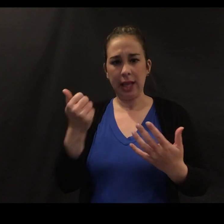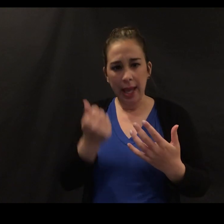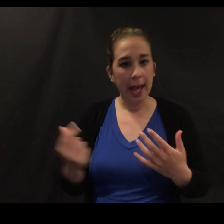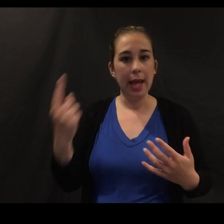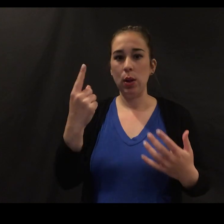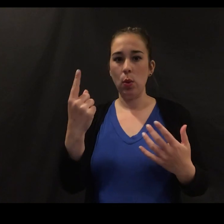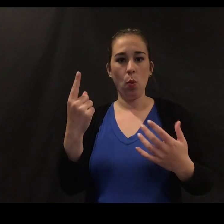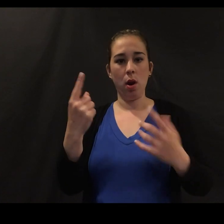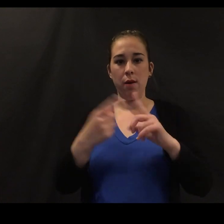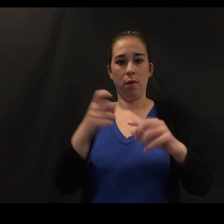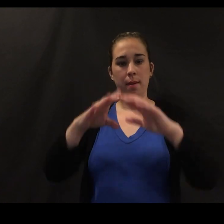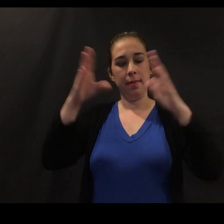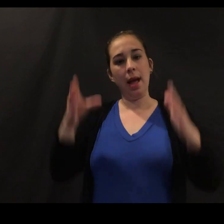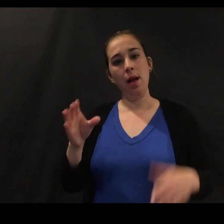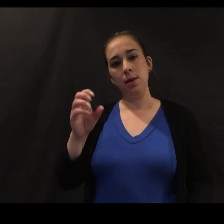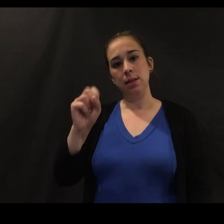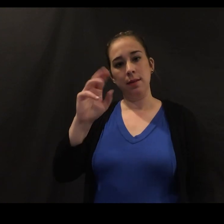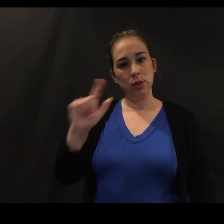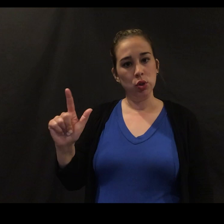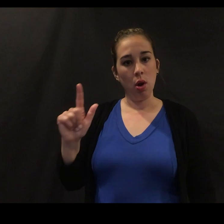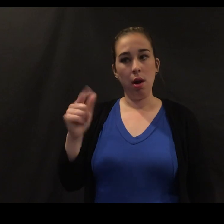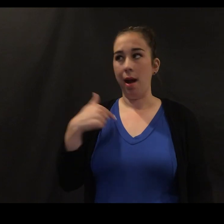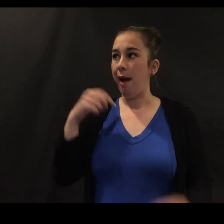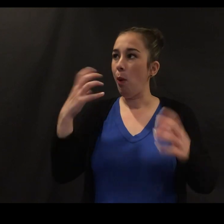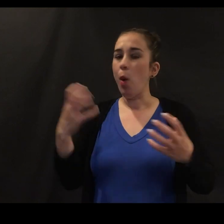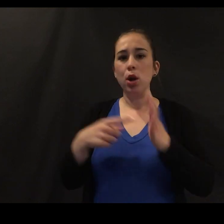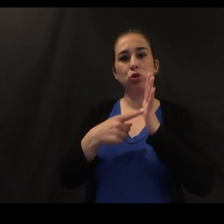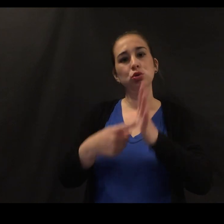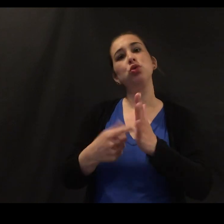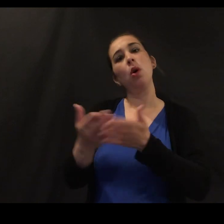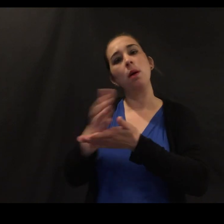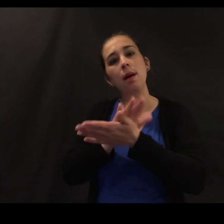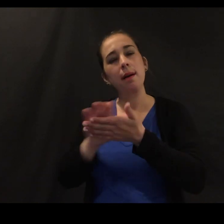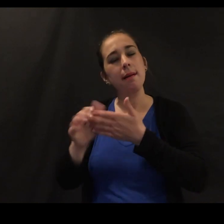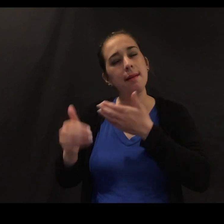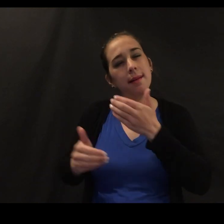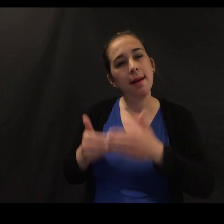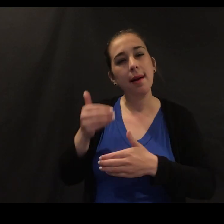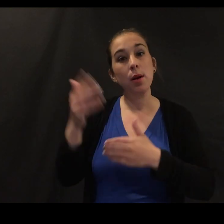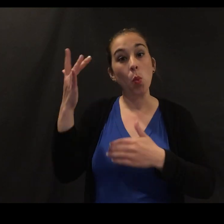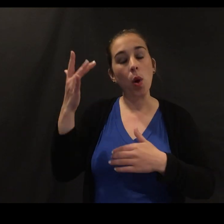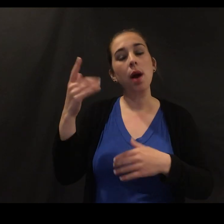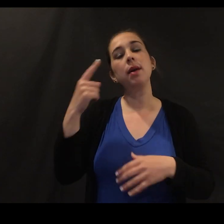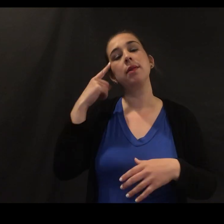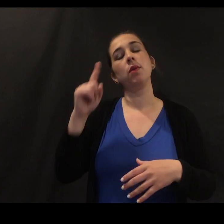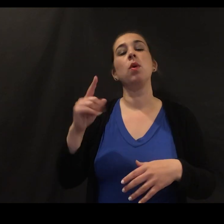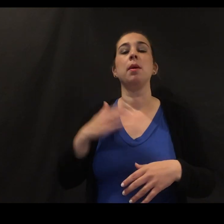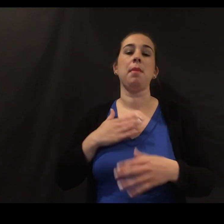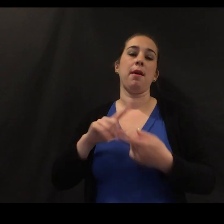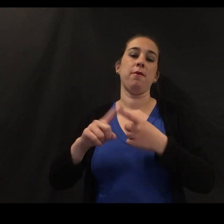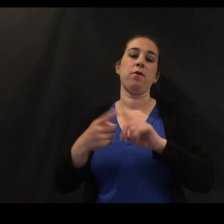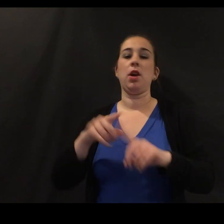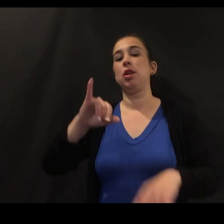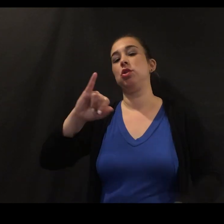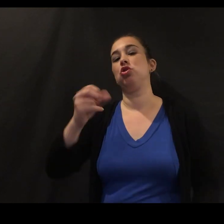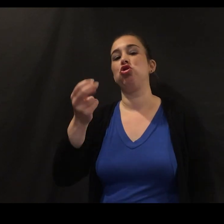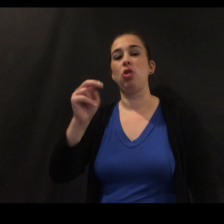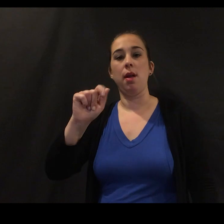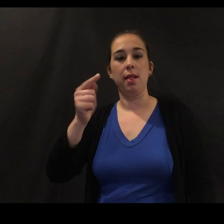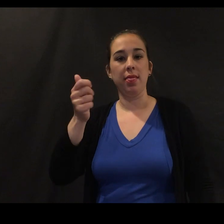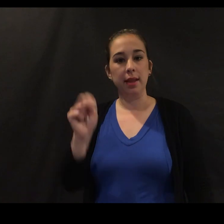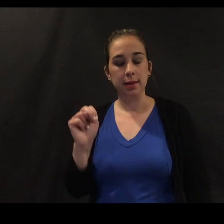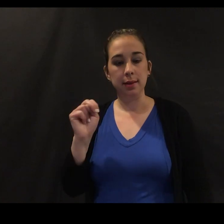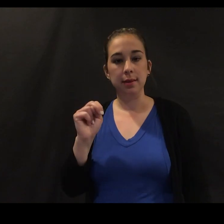anyone from the house of Saul that I can show kindness to for the sake of my friend Jonathan?" And the